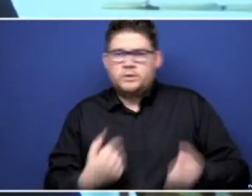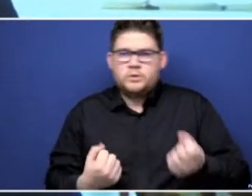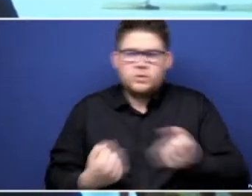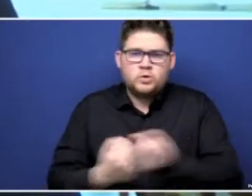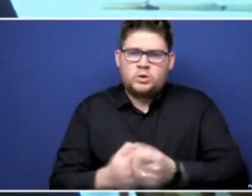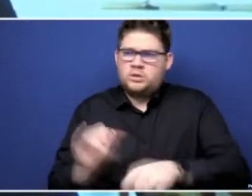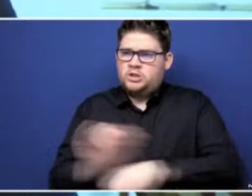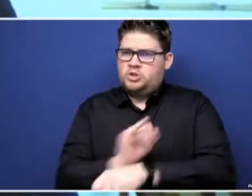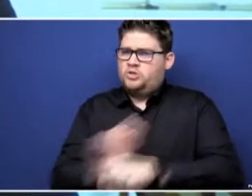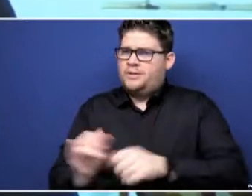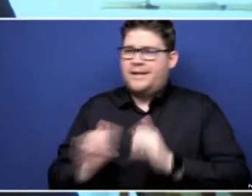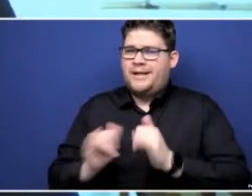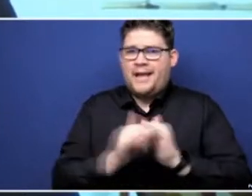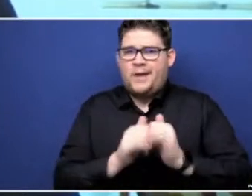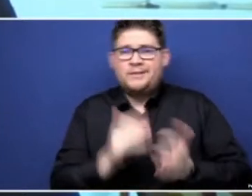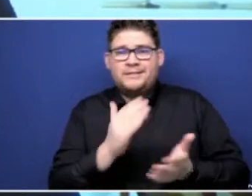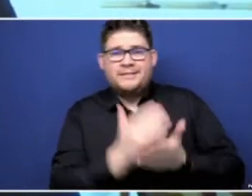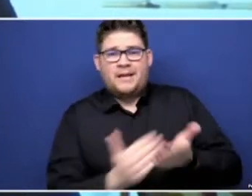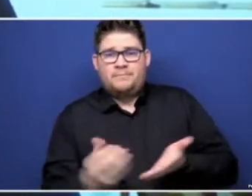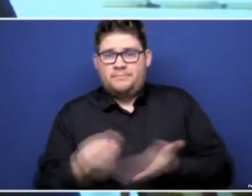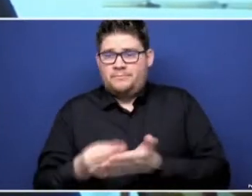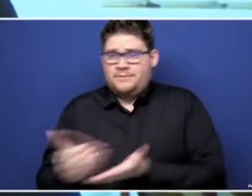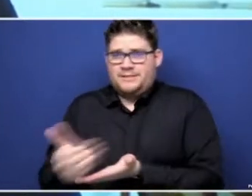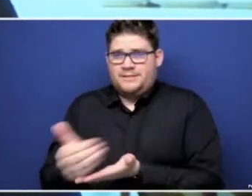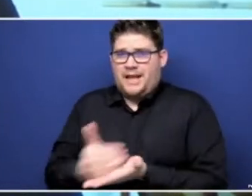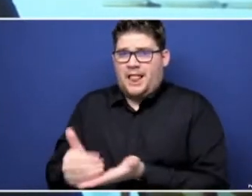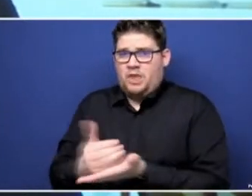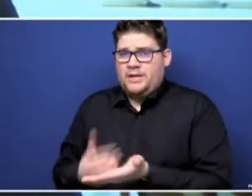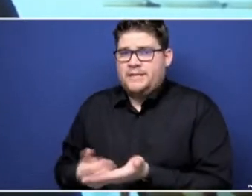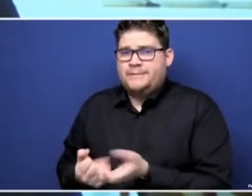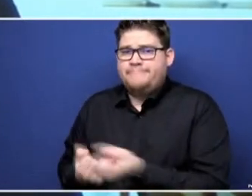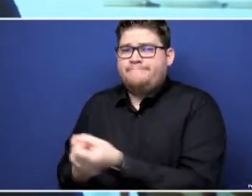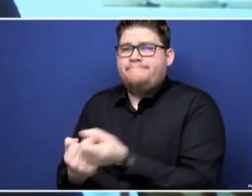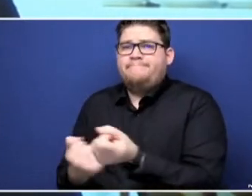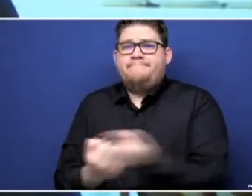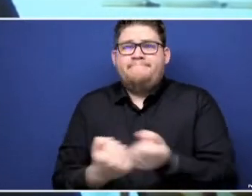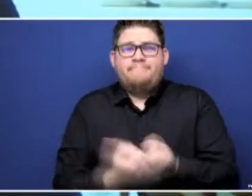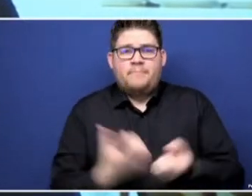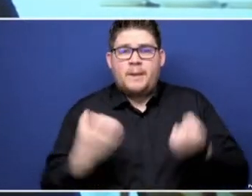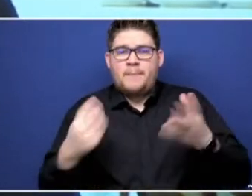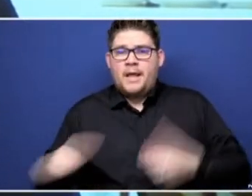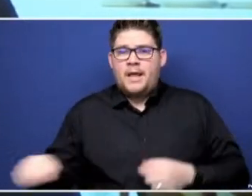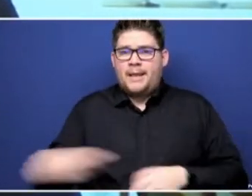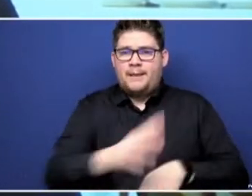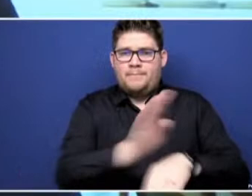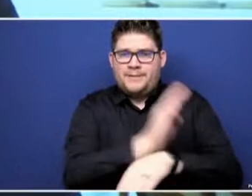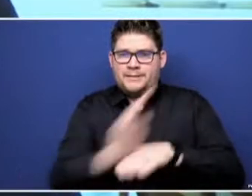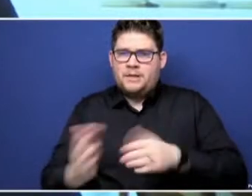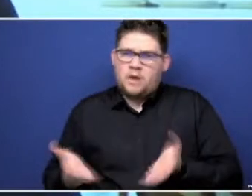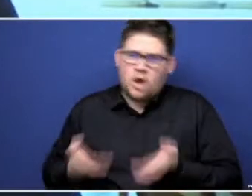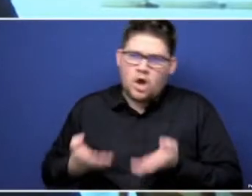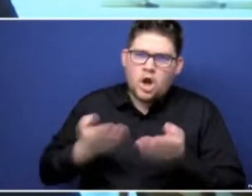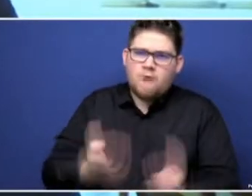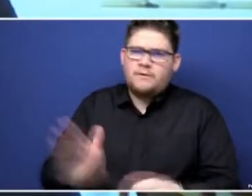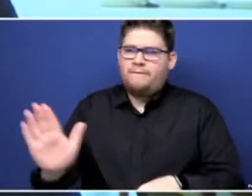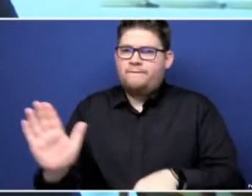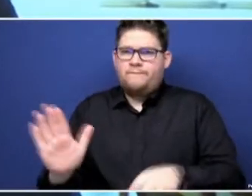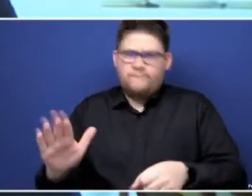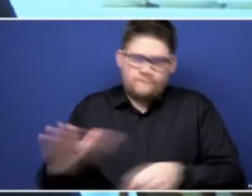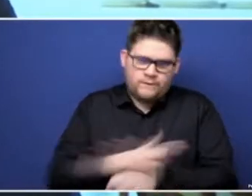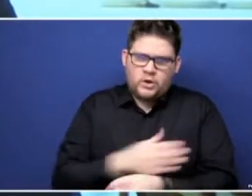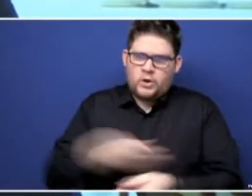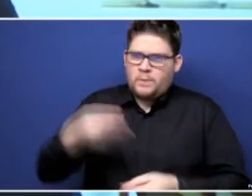early next week to those individuals across this province who we've determined are clinically